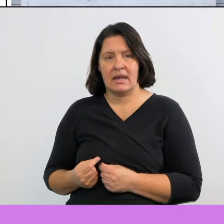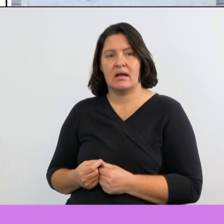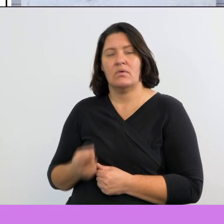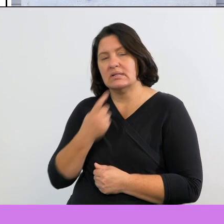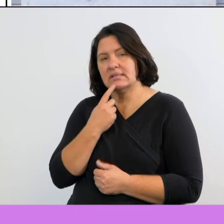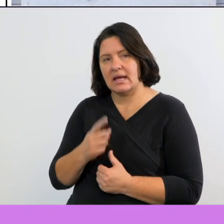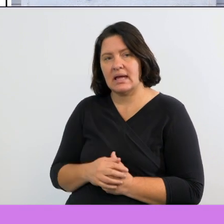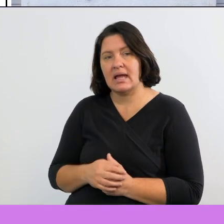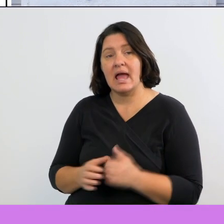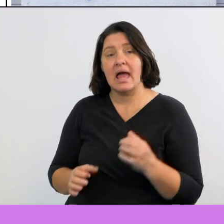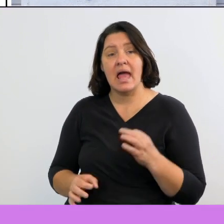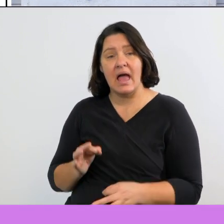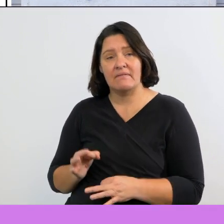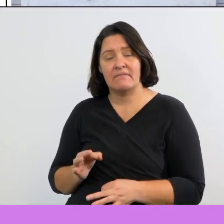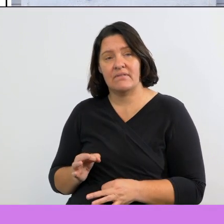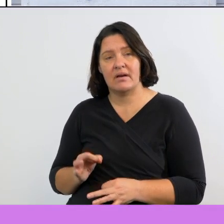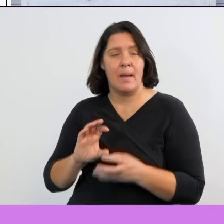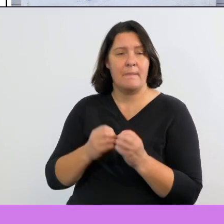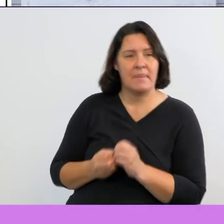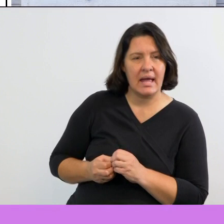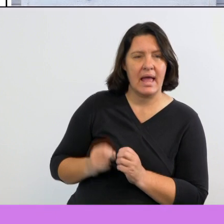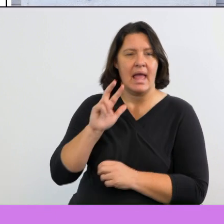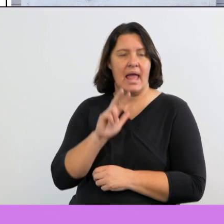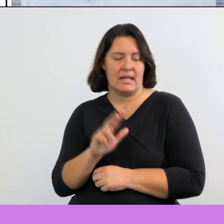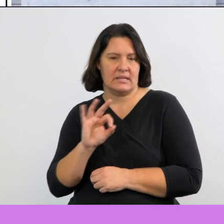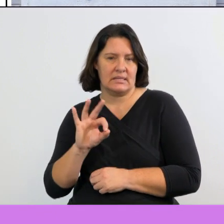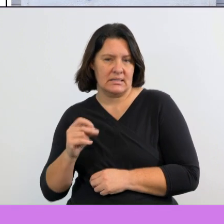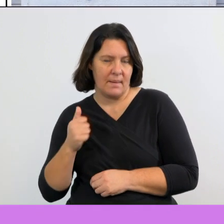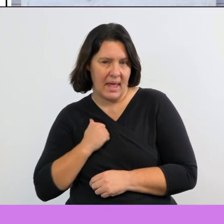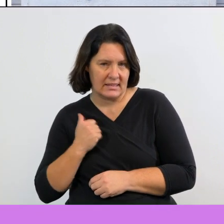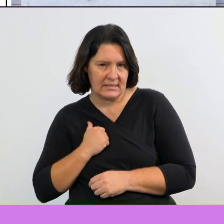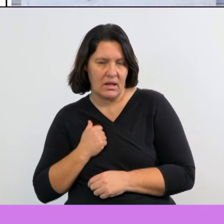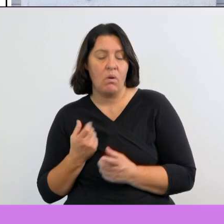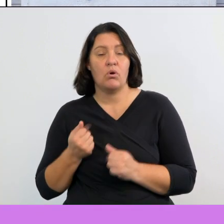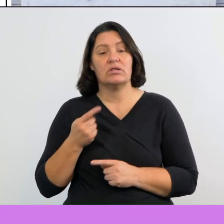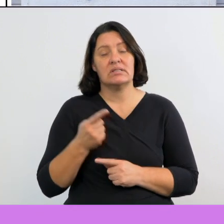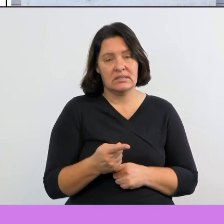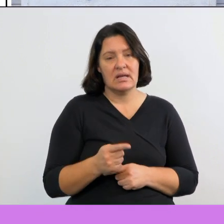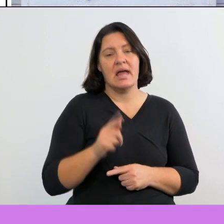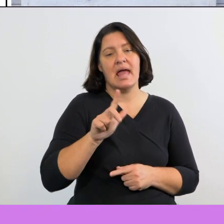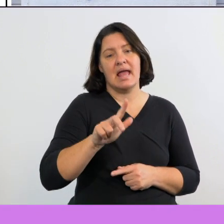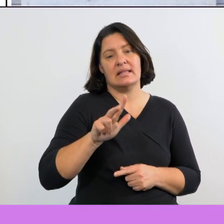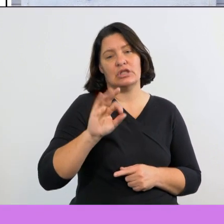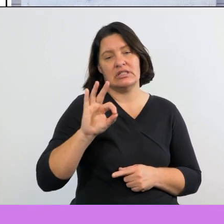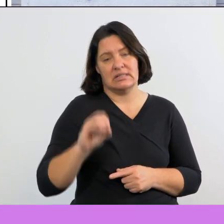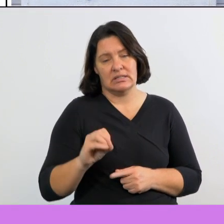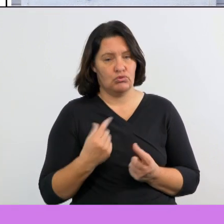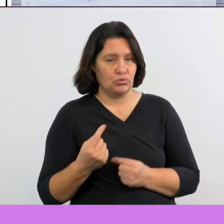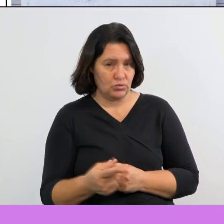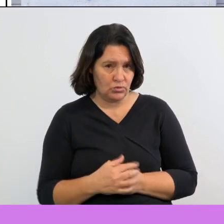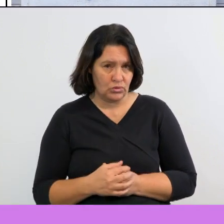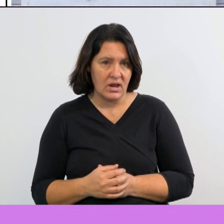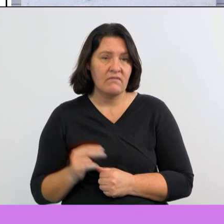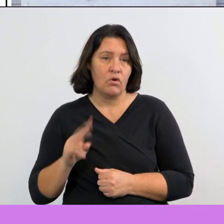then we are saying that if she manufactures or makes 830 bags, it will cost her 830 to do